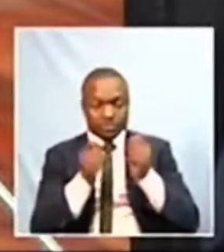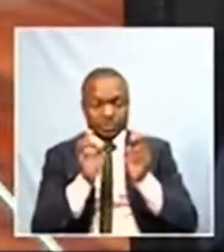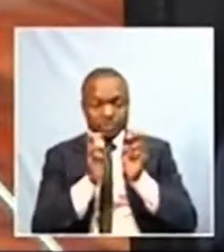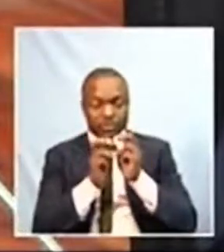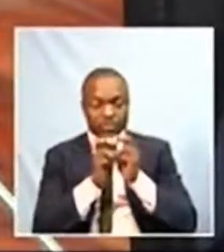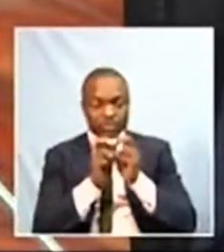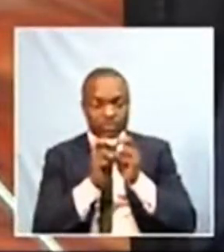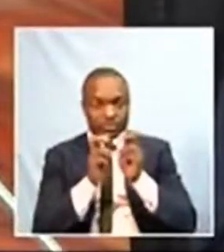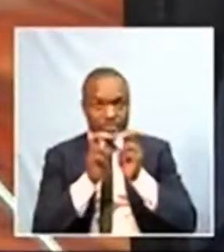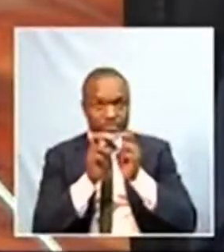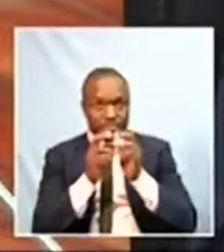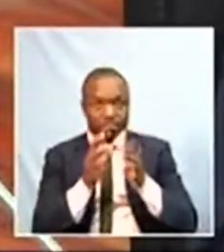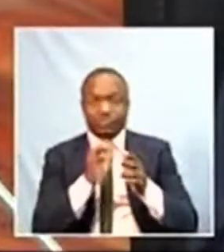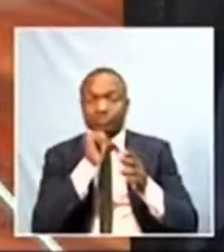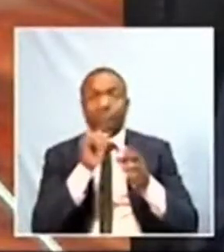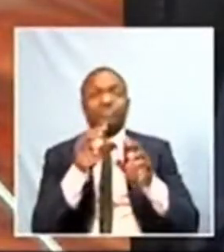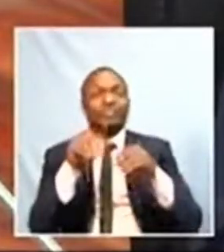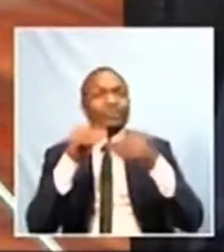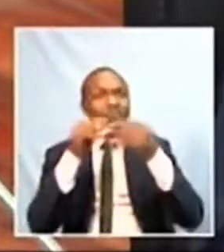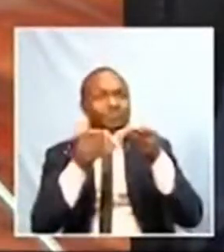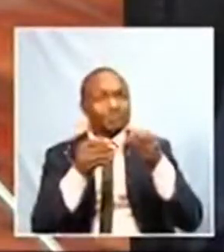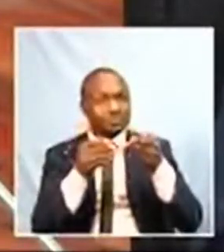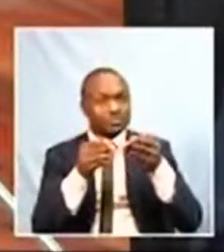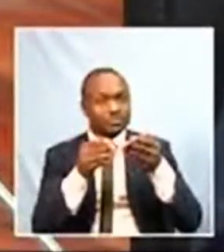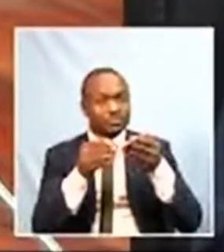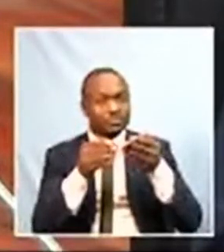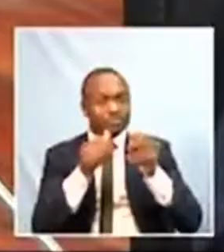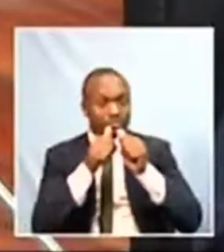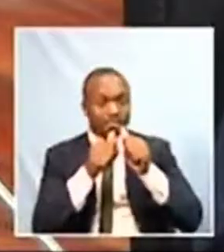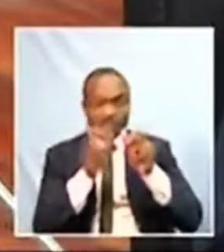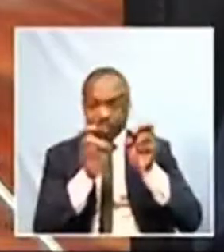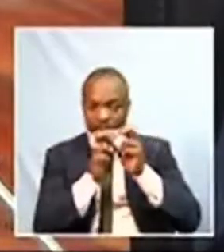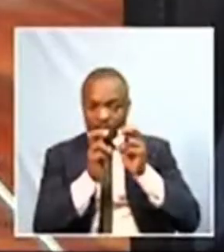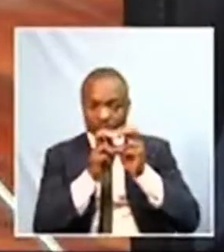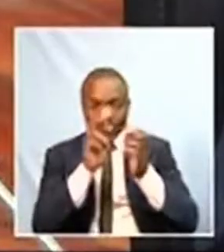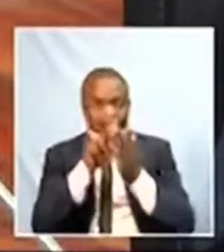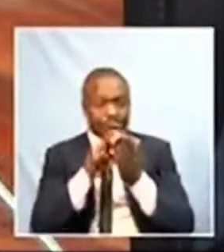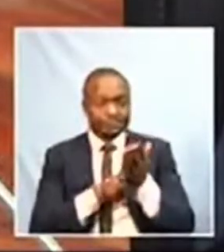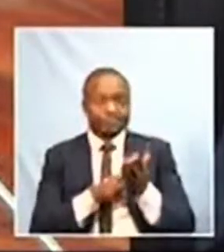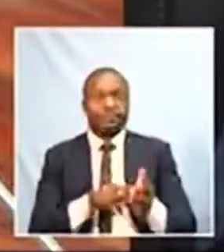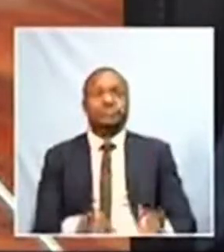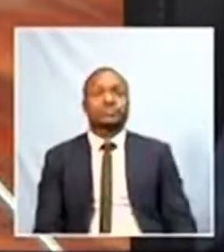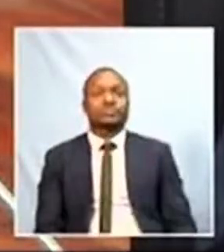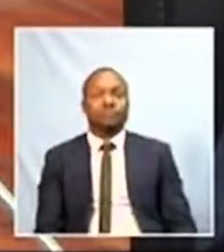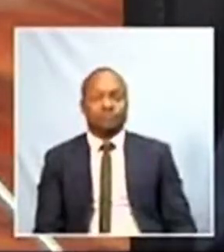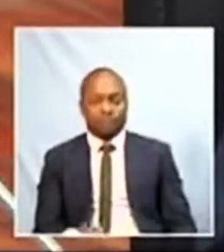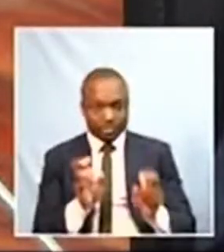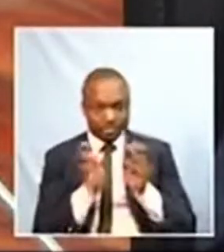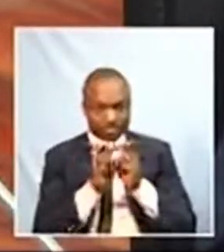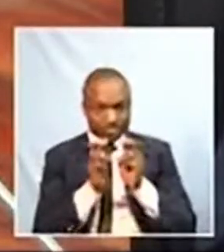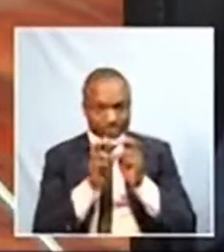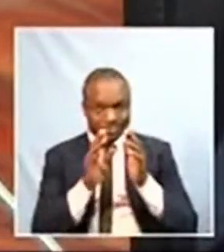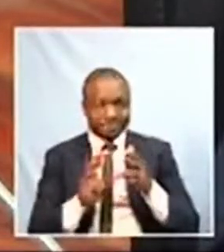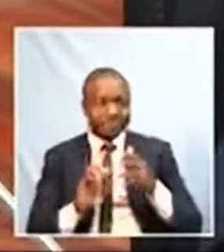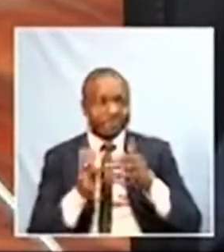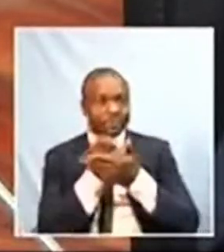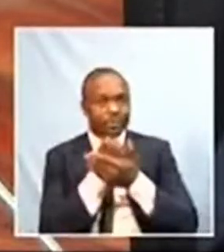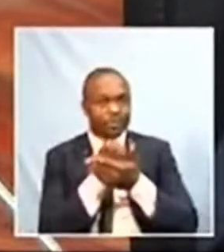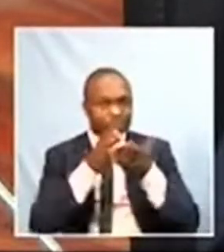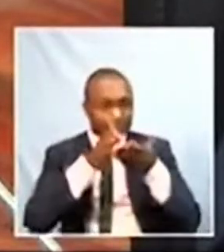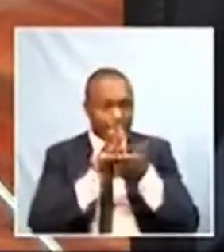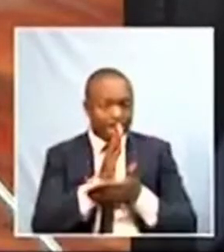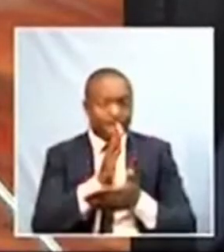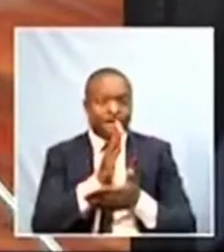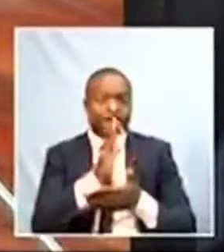the contractor who did not deliver according to contract specifications. The contractor was engaged to correct